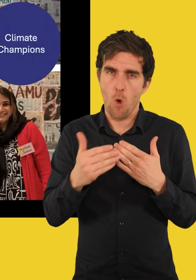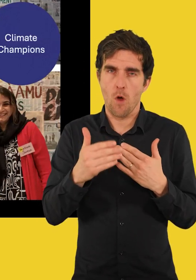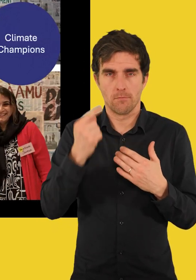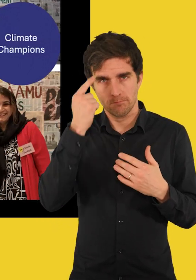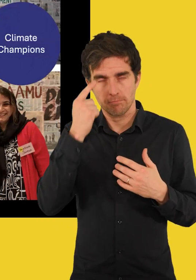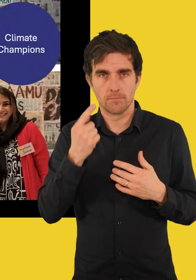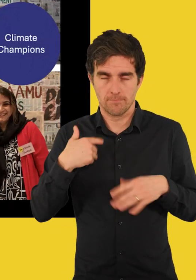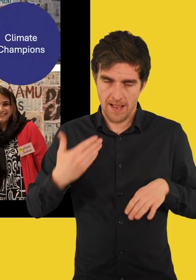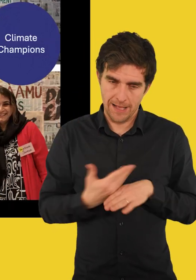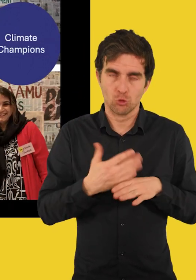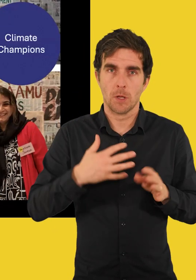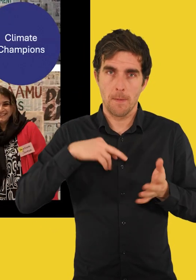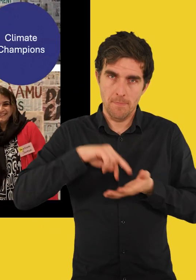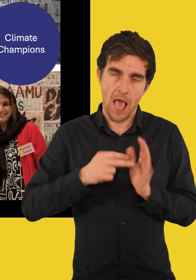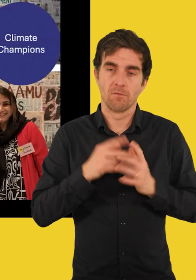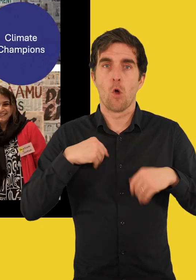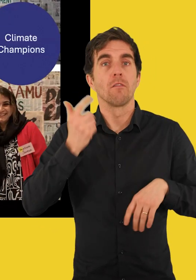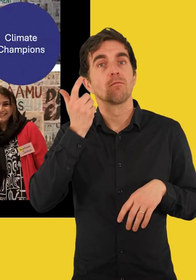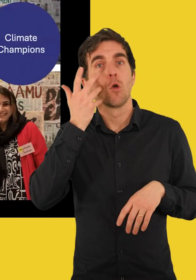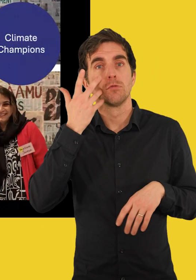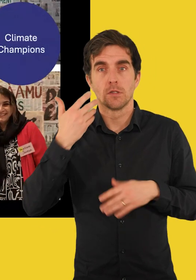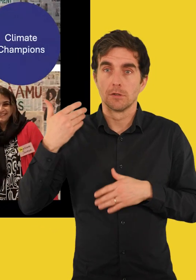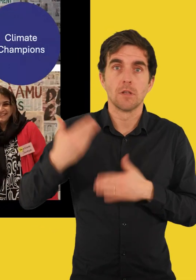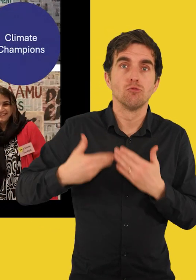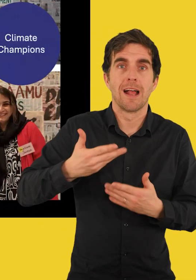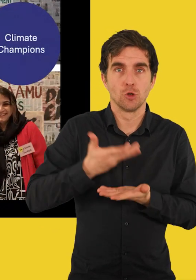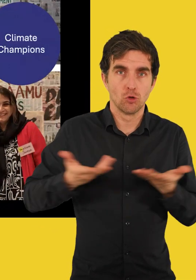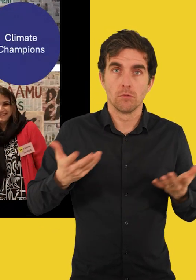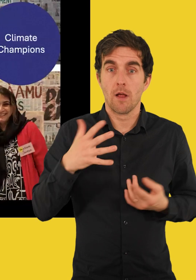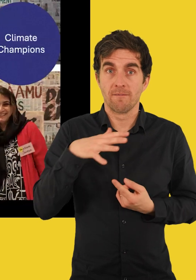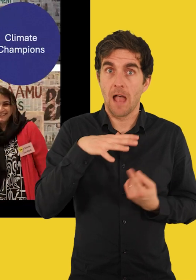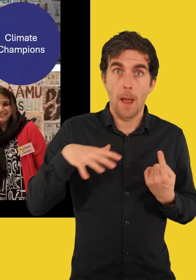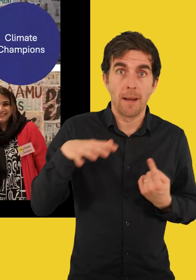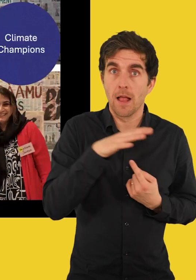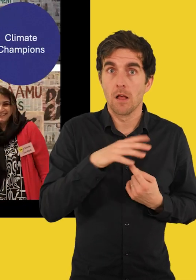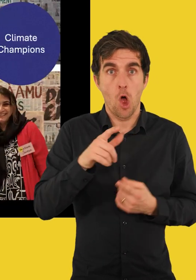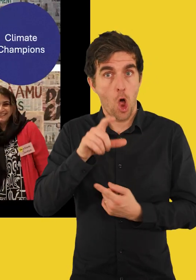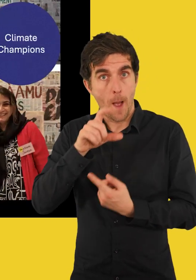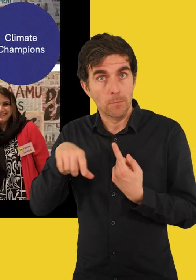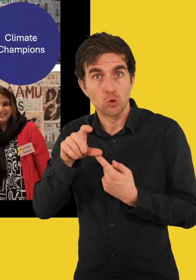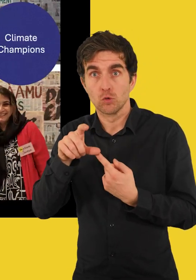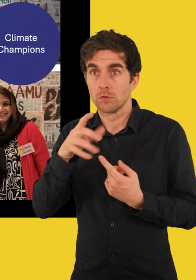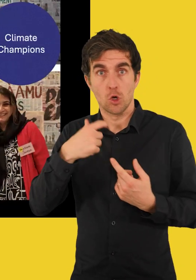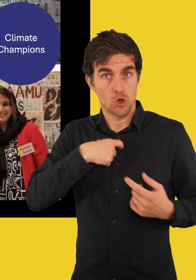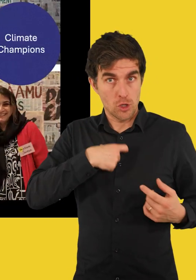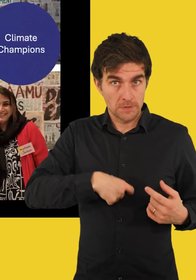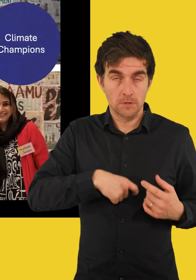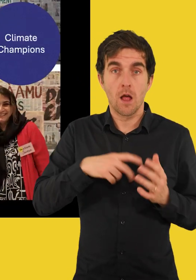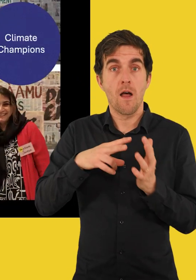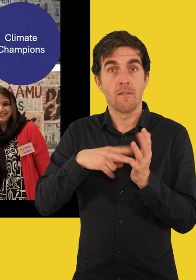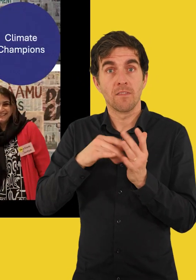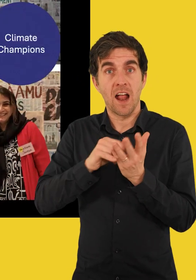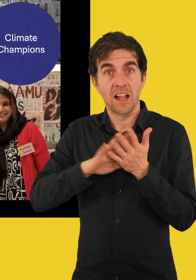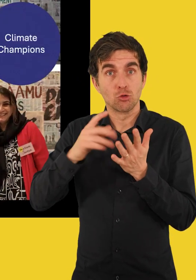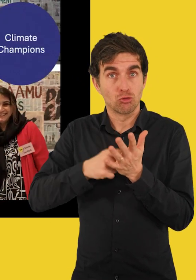our actions, and plan for future generations? As a family or a community, or even as a human, as Vinishri,